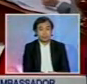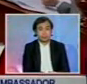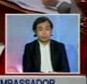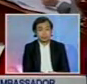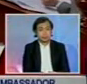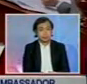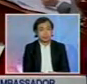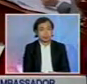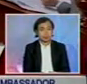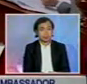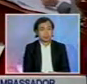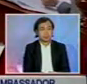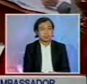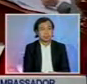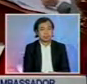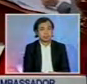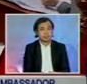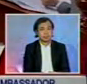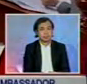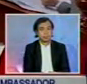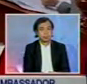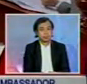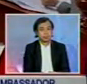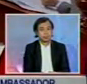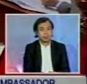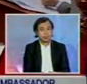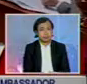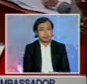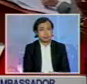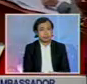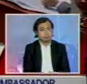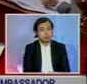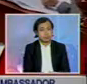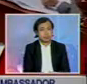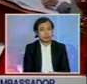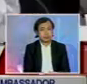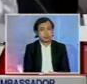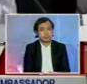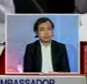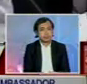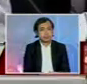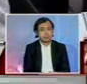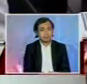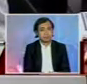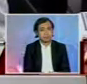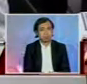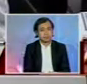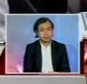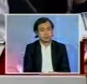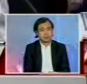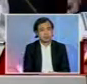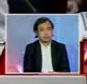125, sir. Thank you.